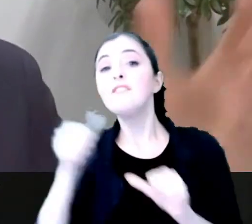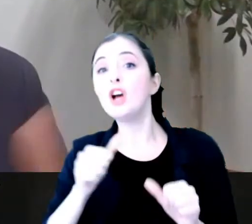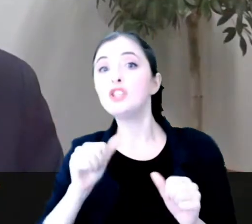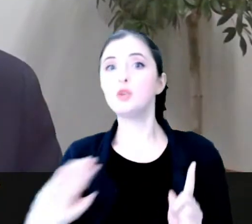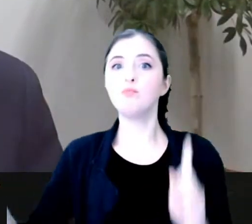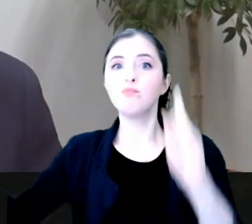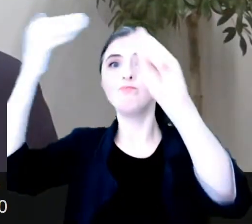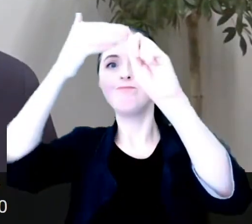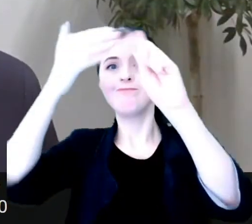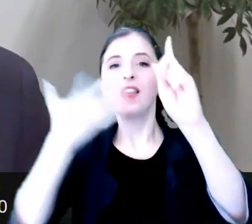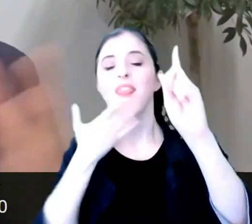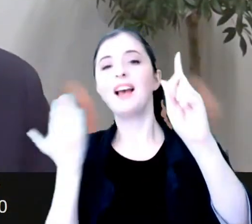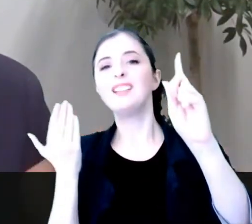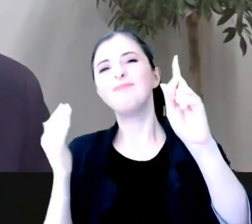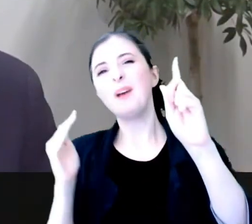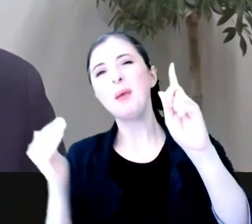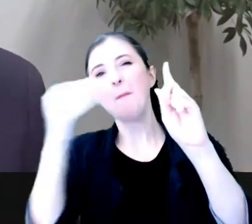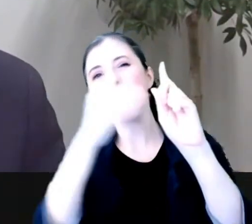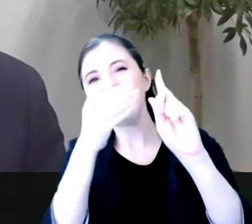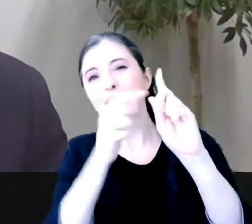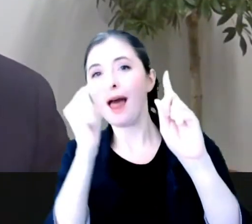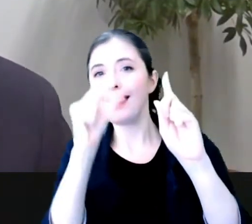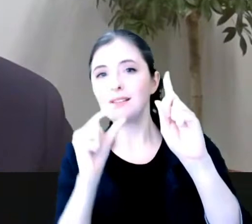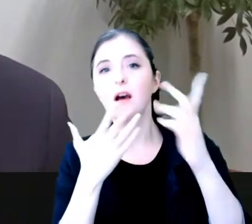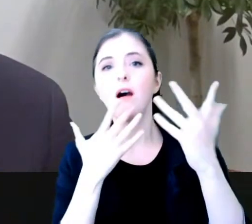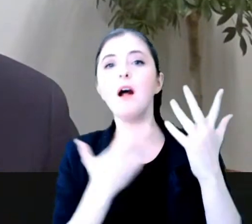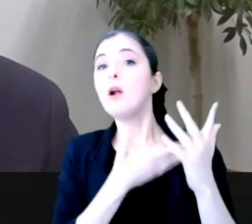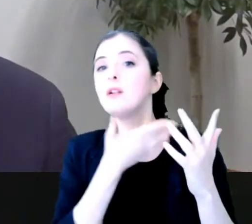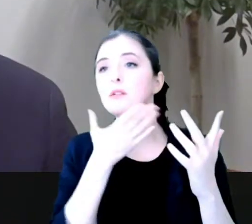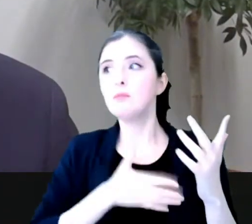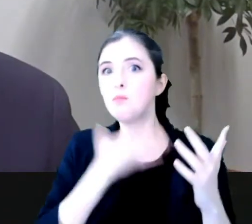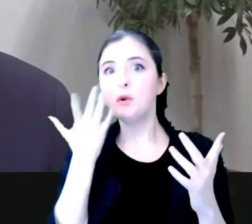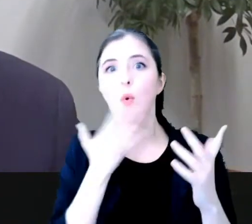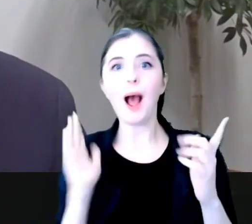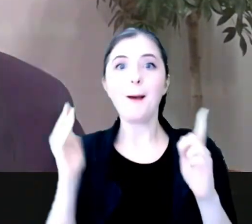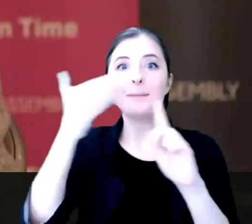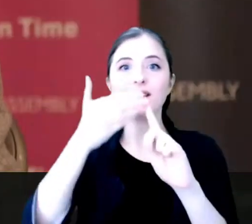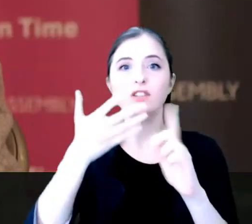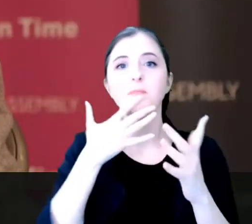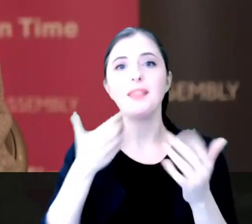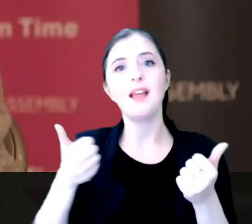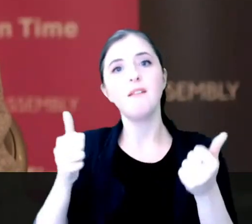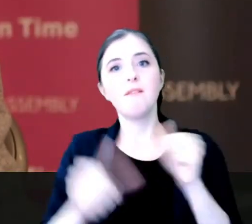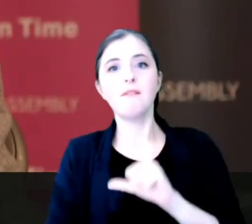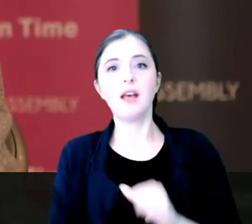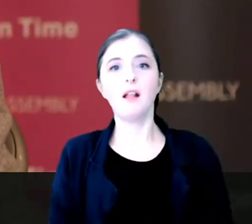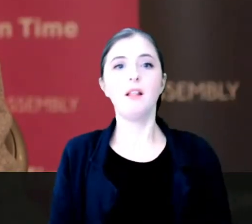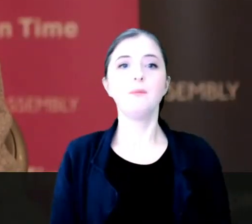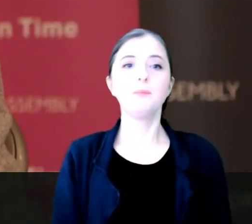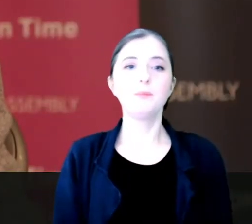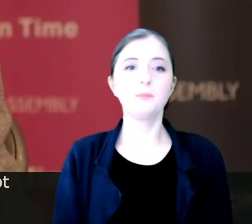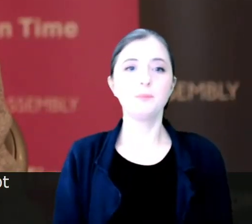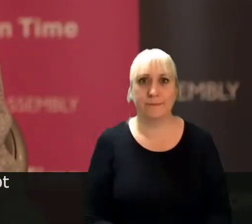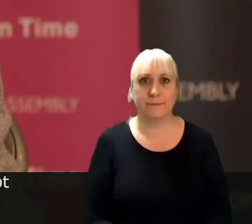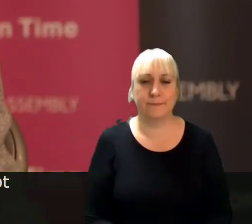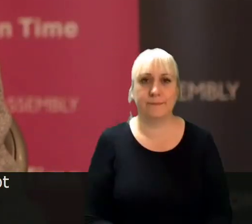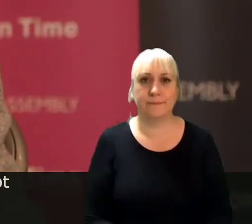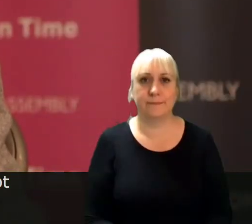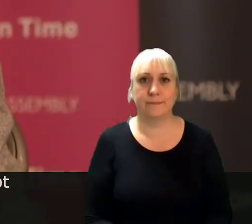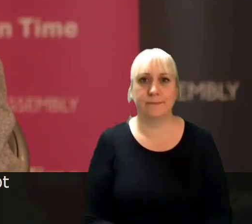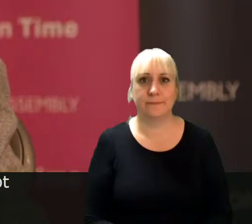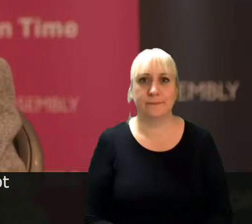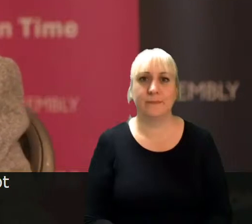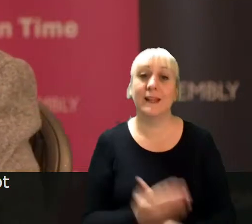ambitious and be the last generation that didn't get it. Thank you, Mr. Mayor. Let's move to the top